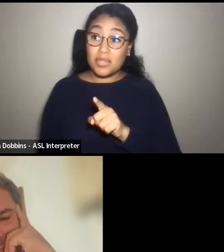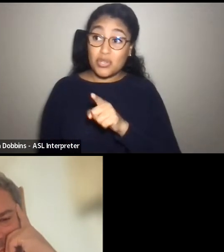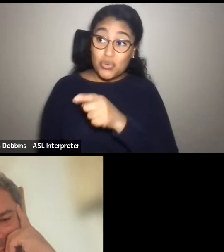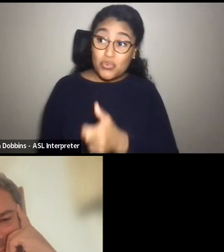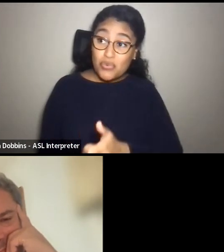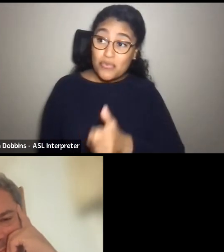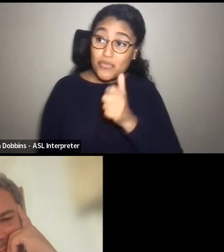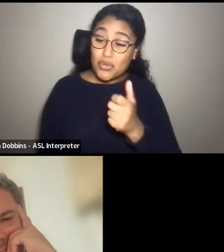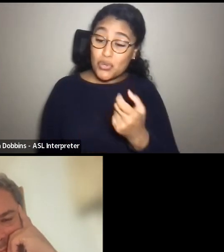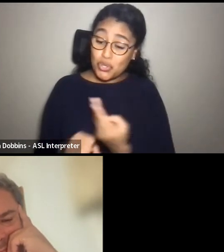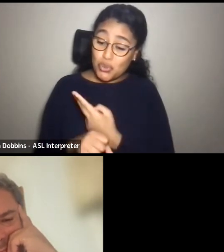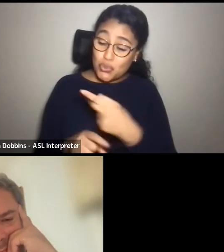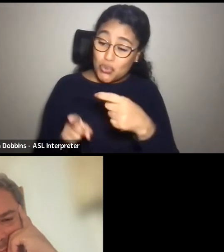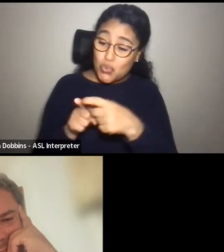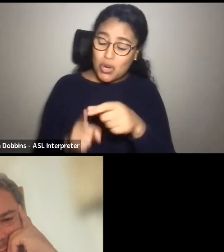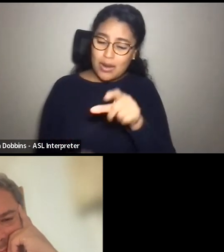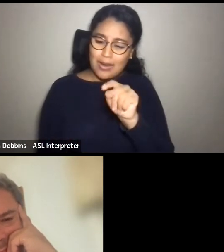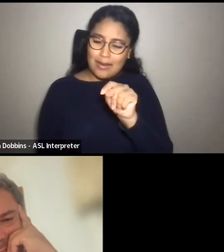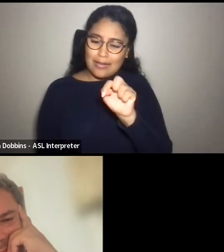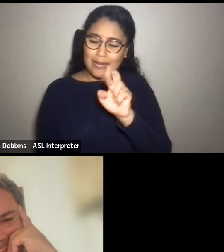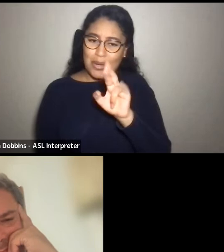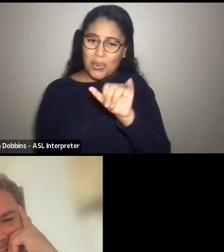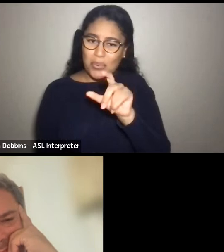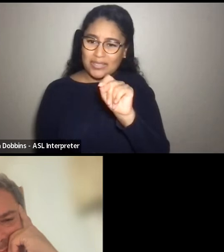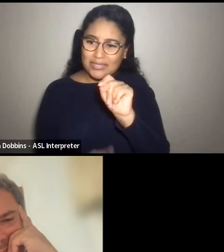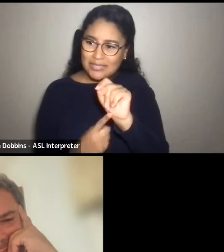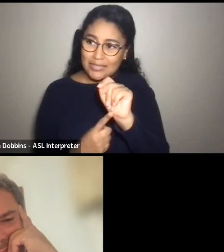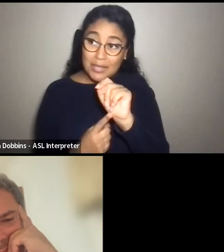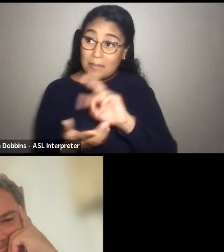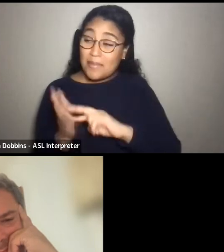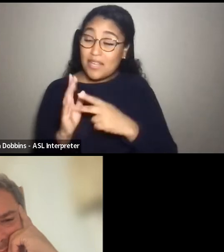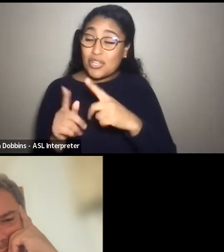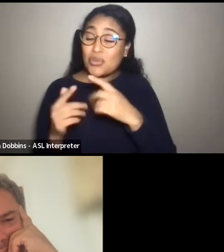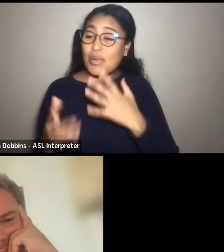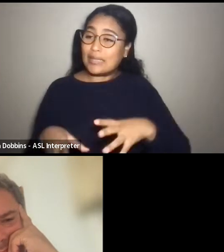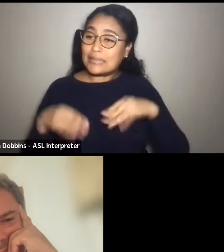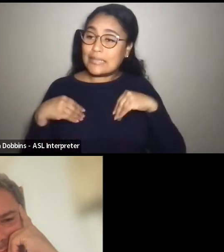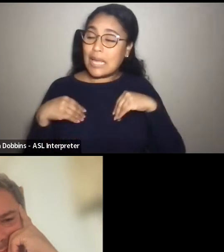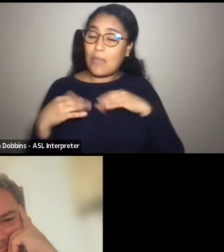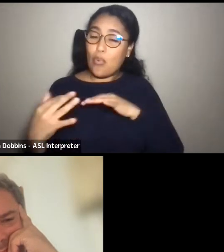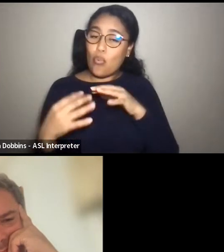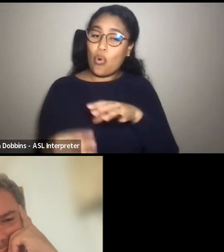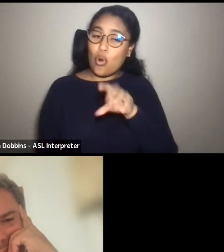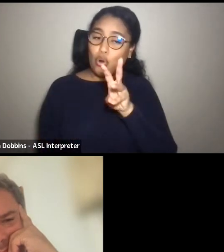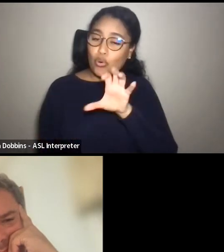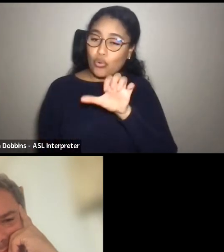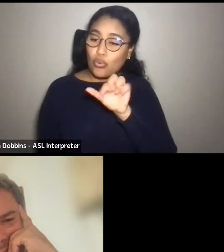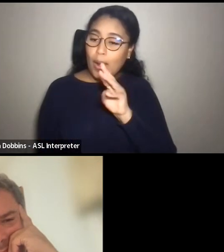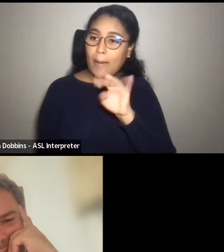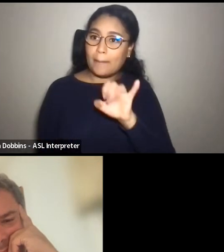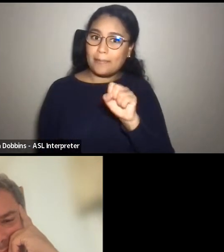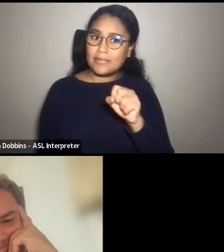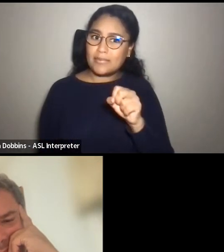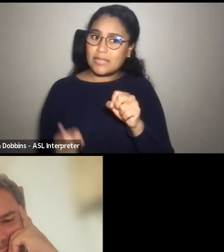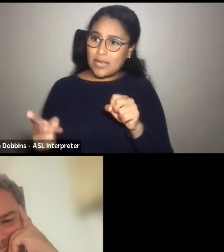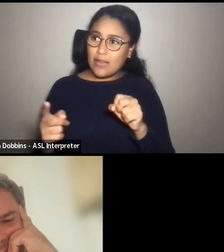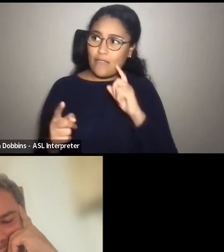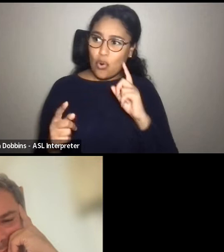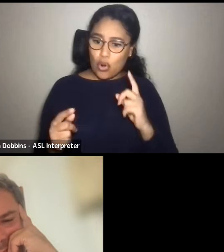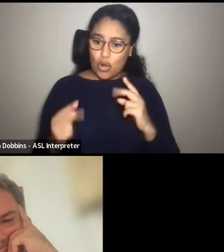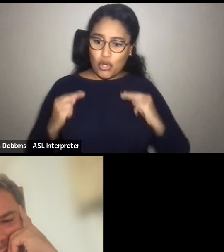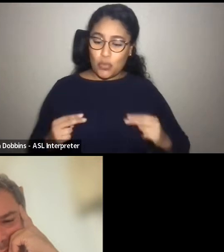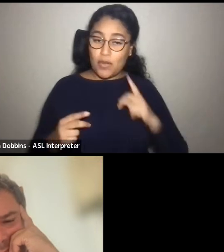refuse to use the word terrorists, we legitimize and normalize war crimes, brutality, and inhumanity against all